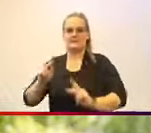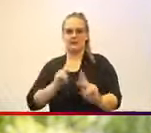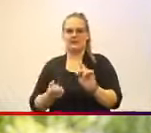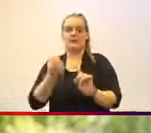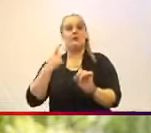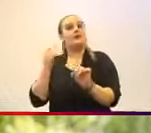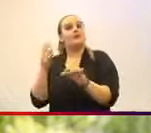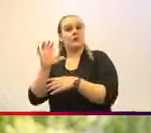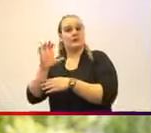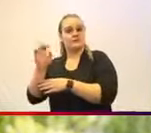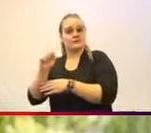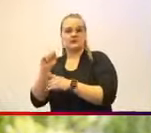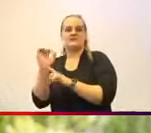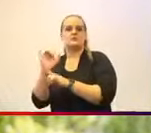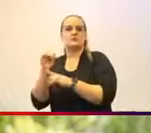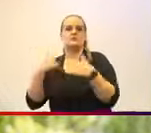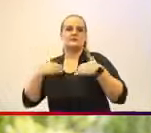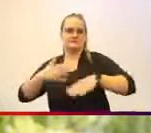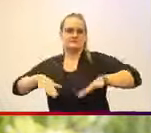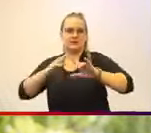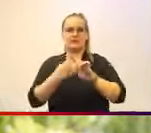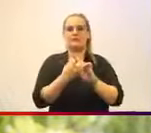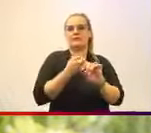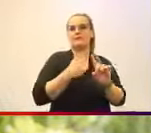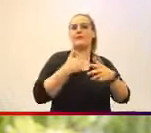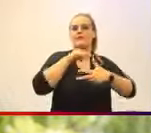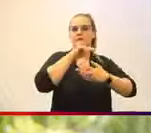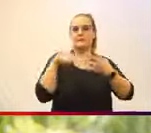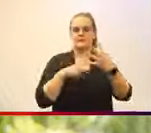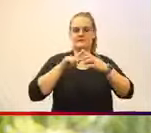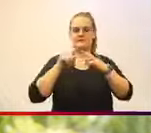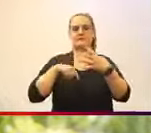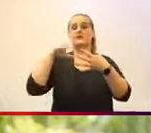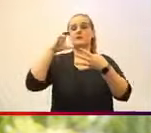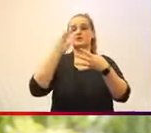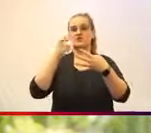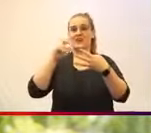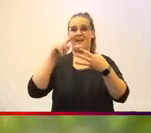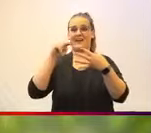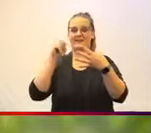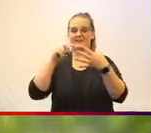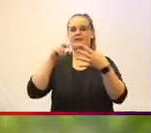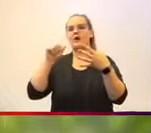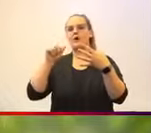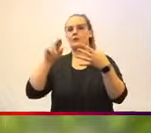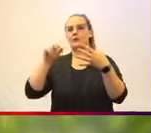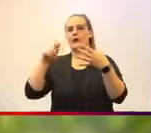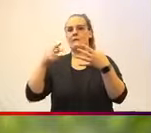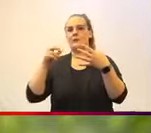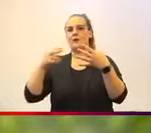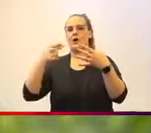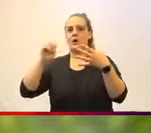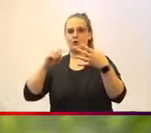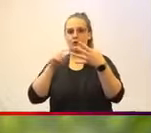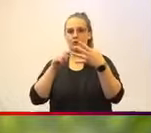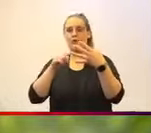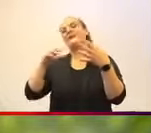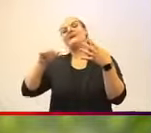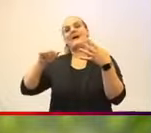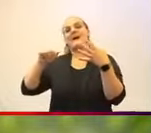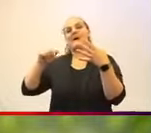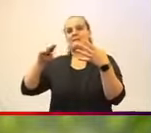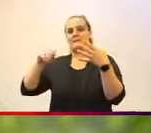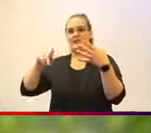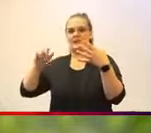nations, including the Comanche, the Cheyenne, the Arapaho, and the Apaches. The ties to the indigenous people and